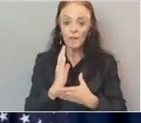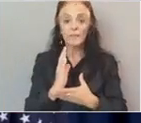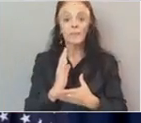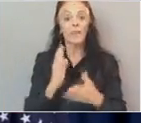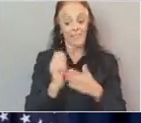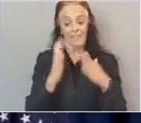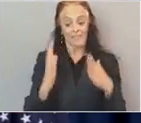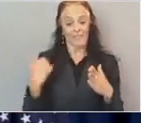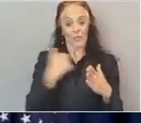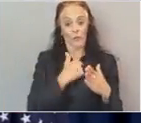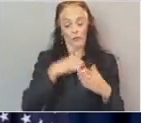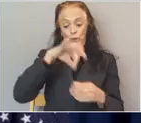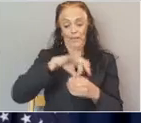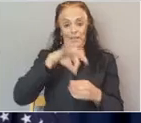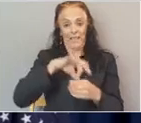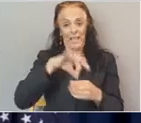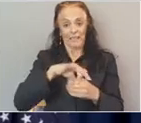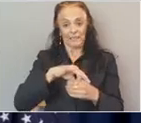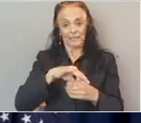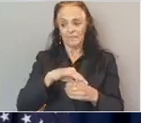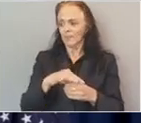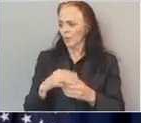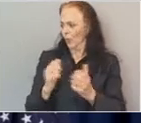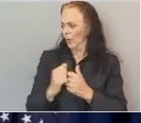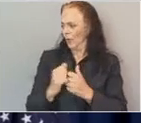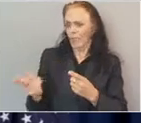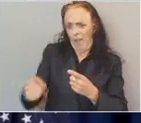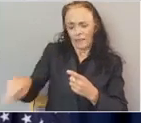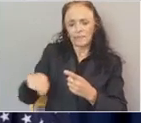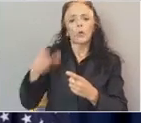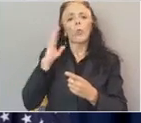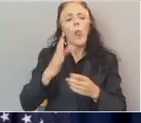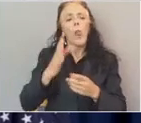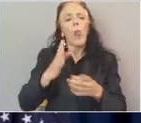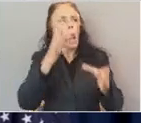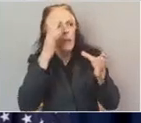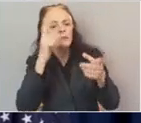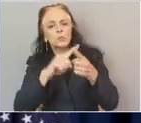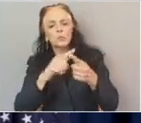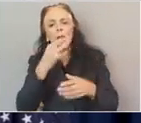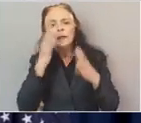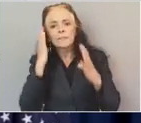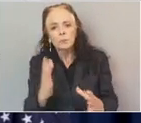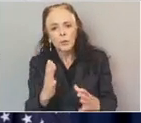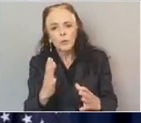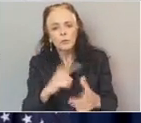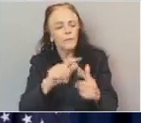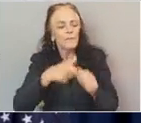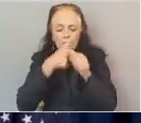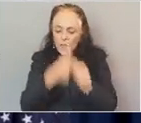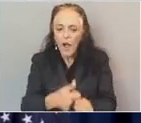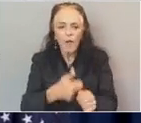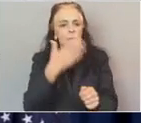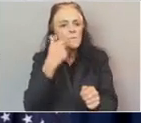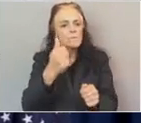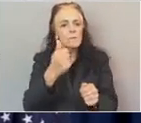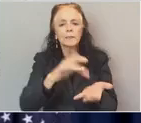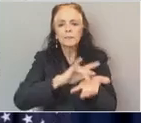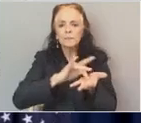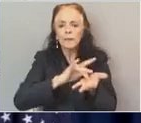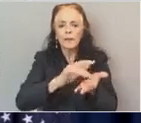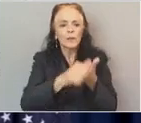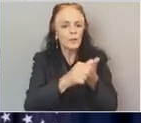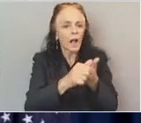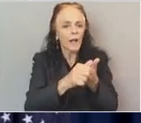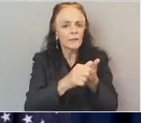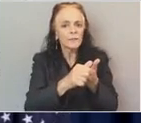elect listen to the experts and follow the best medical guidance to keep us and